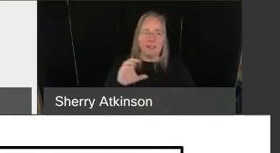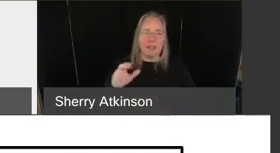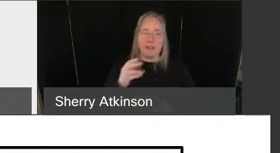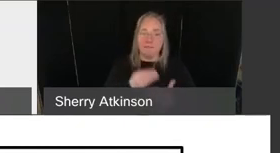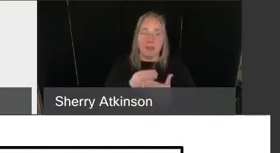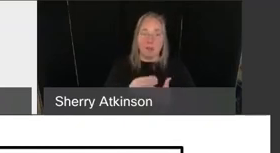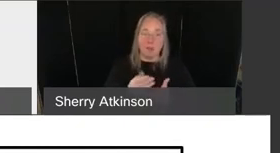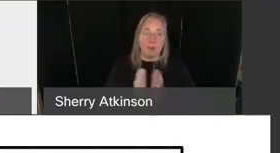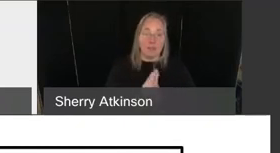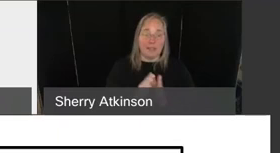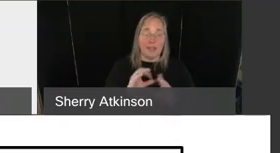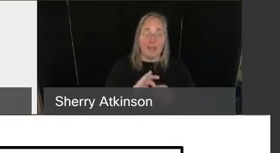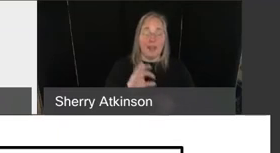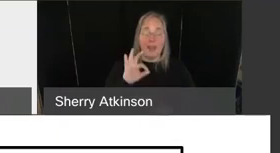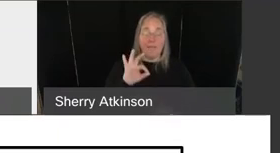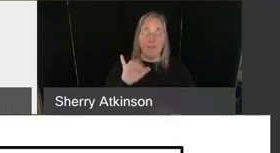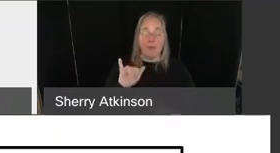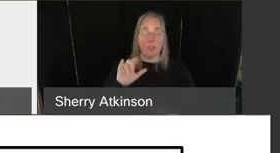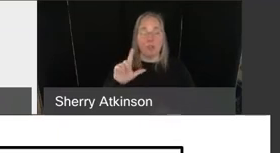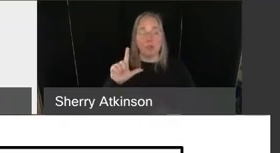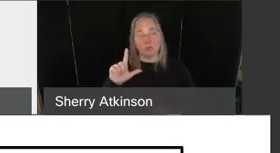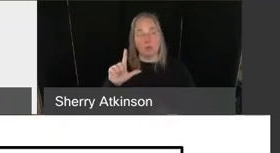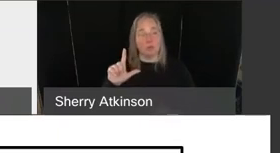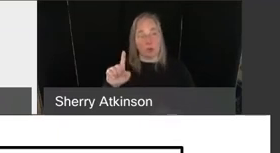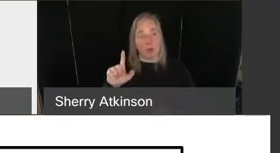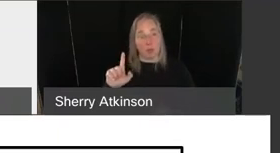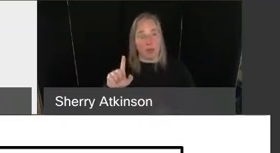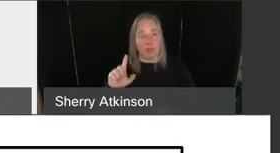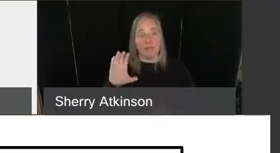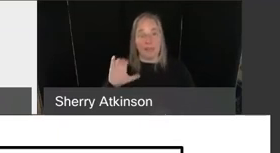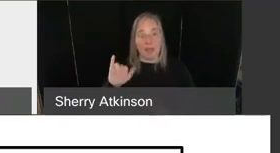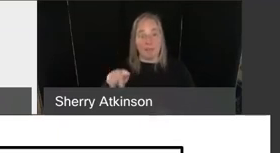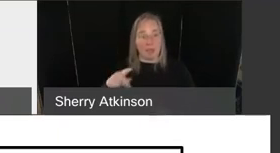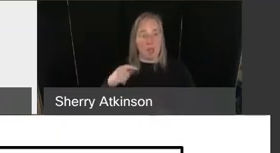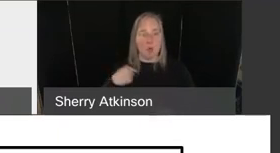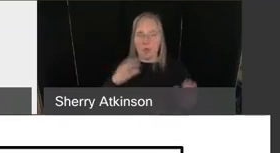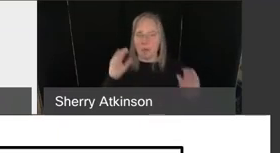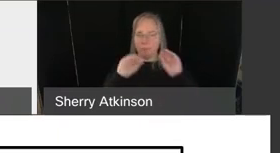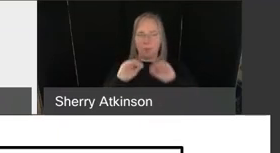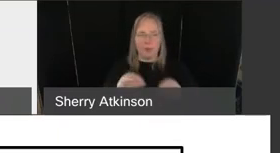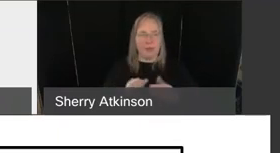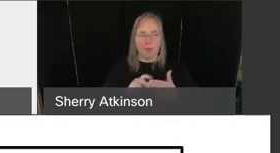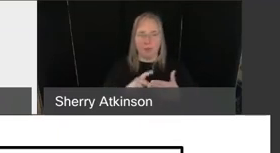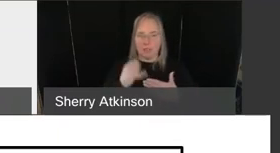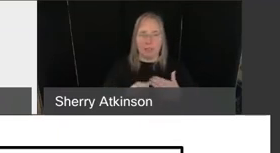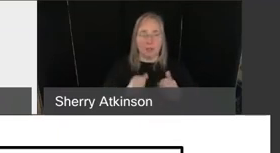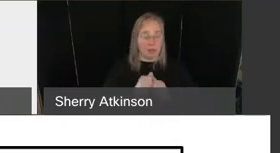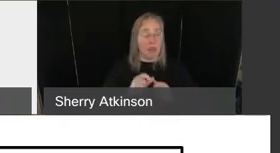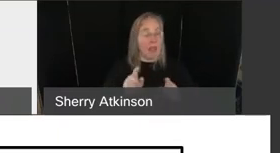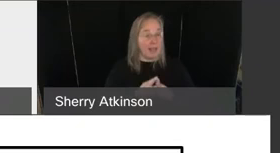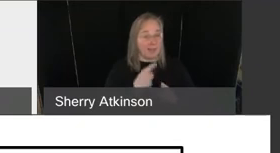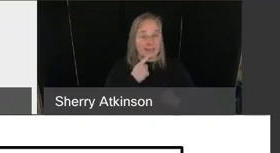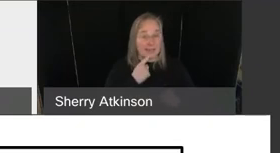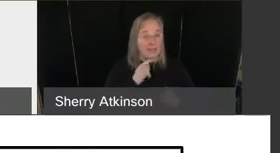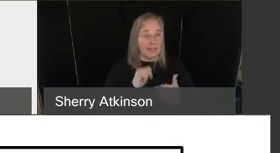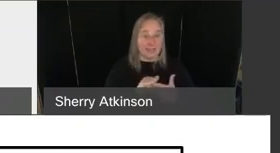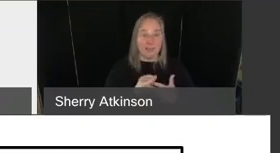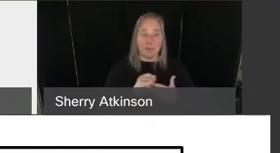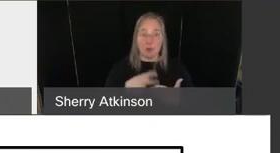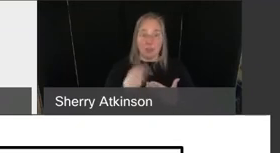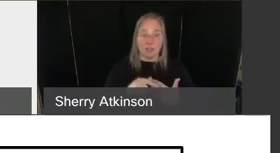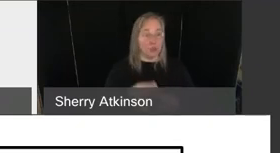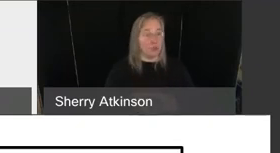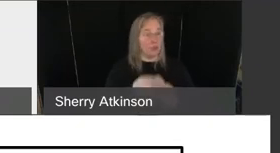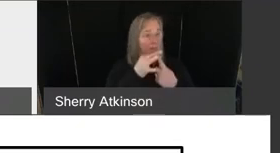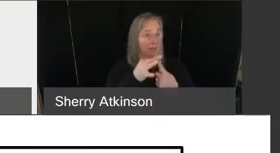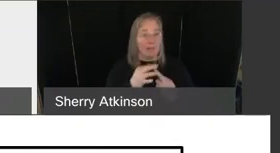FY21 CIP. We had put that project together. As I mentioned, this is a unique project, one the county hasn't done before. And